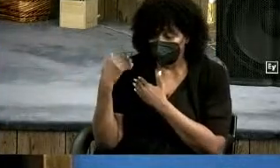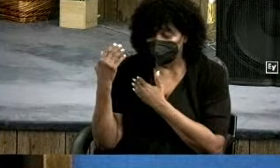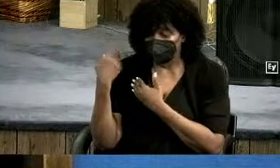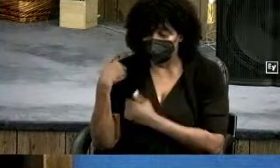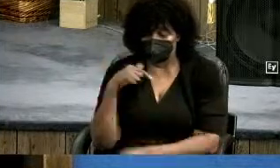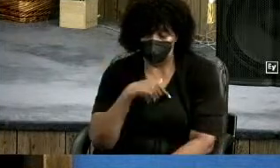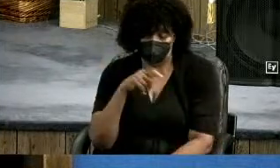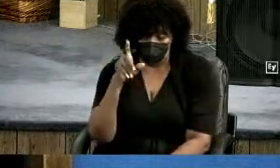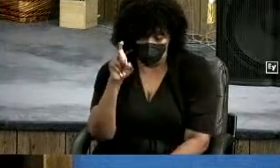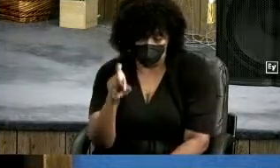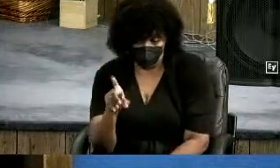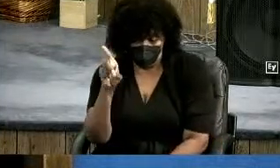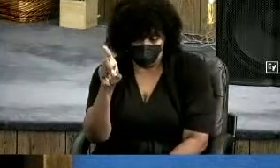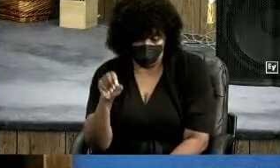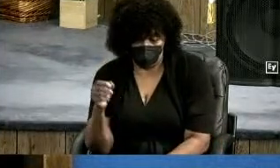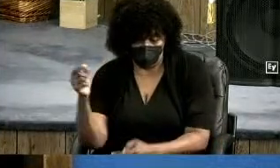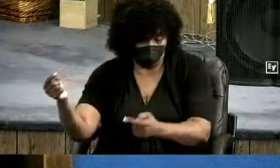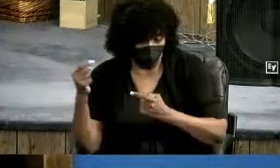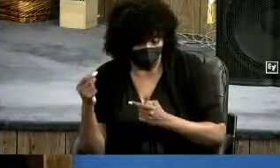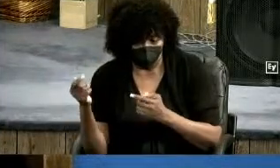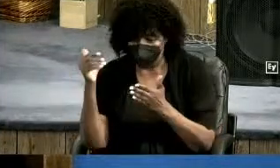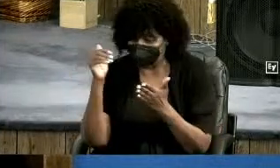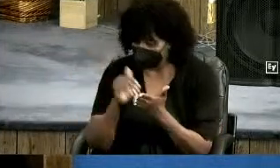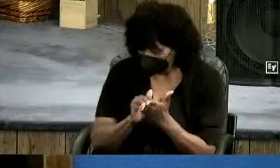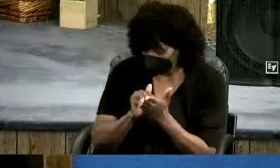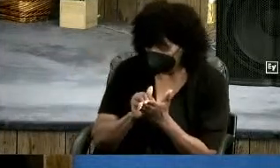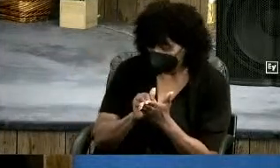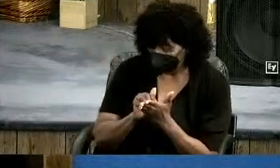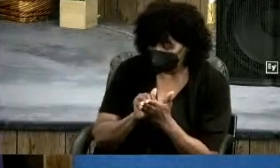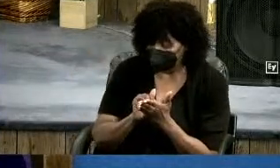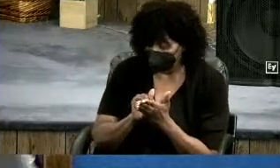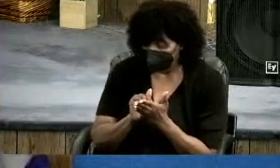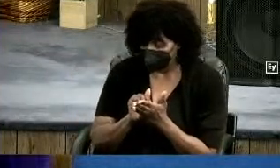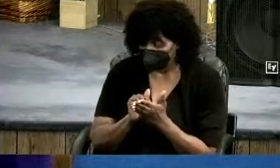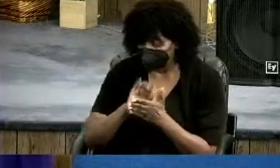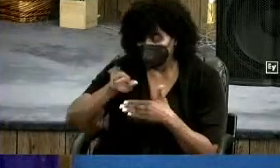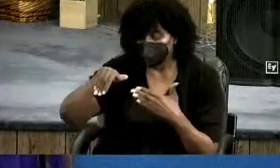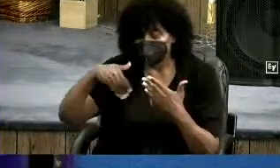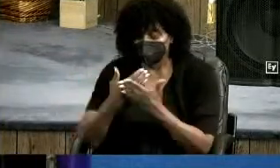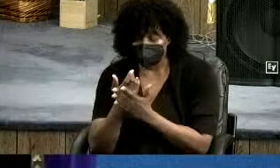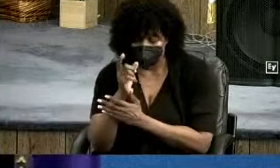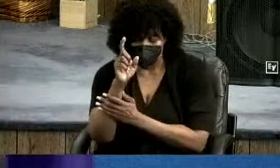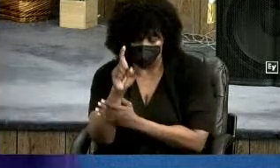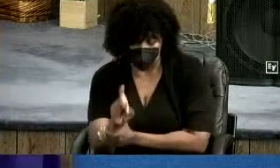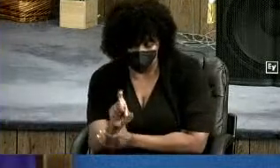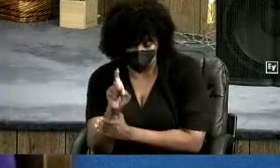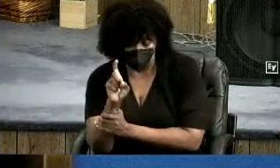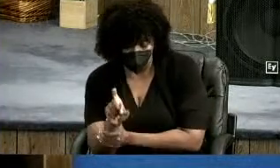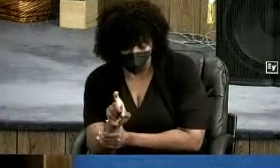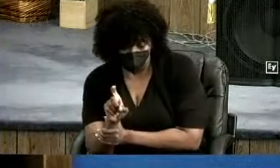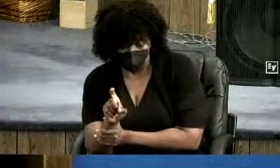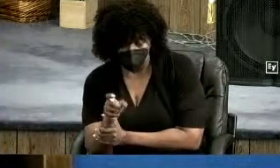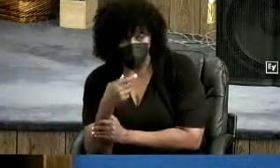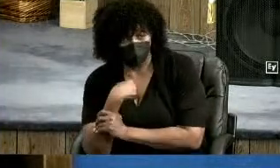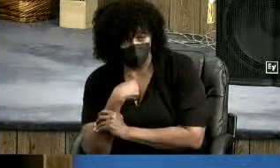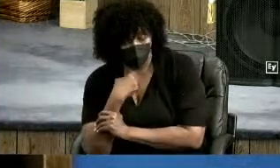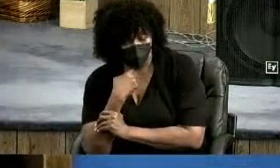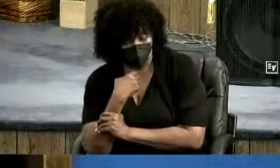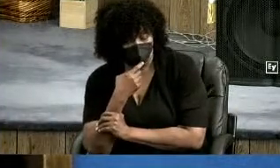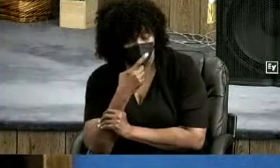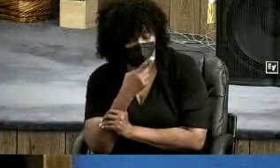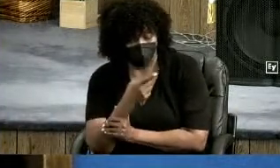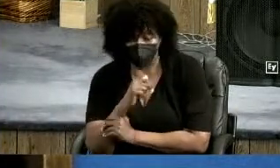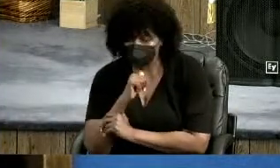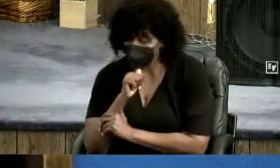do is come back. All we have to do is come back. And I look, I told you, we